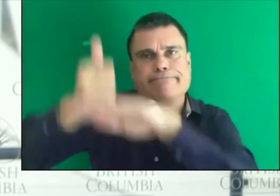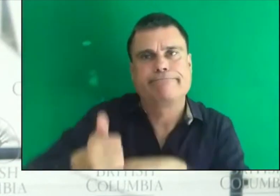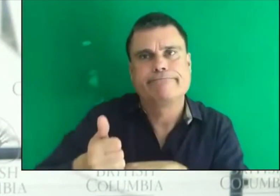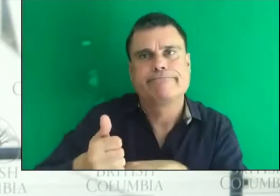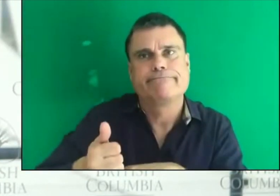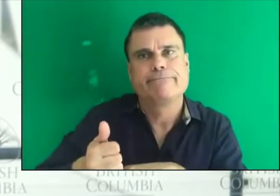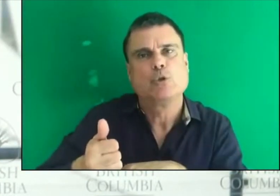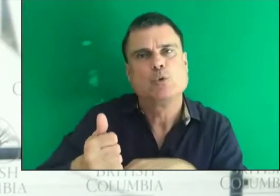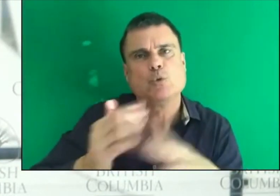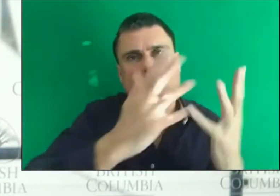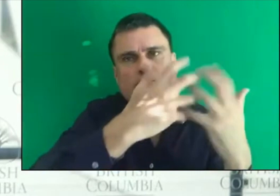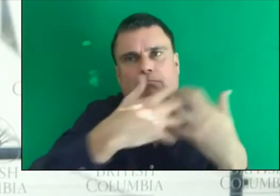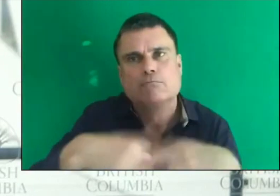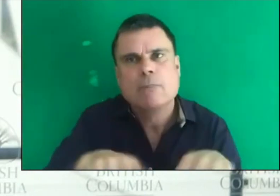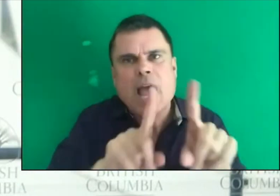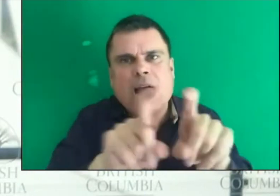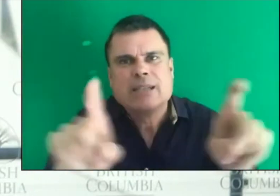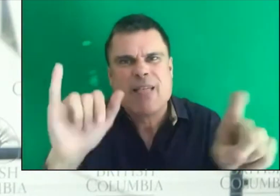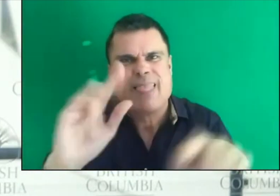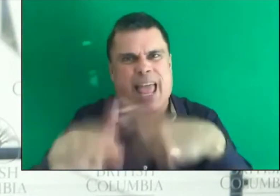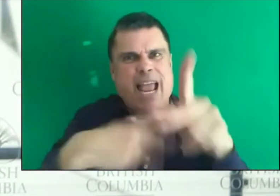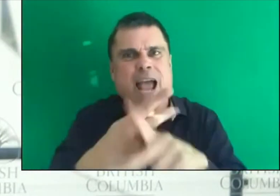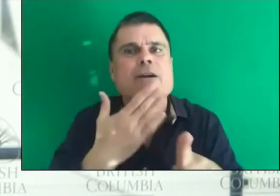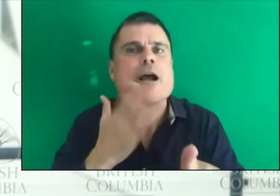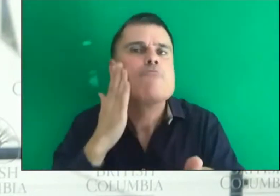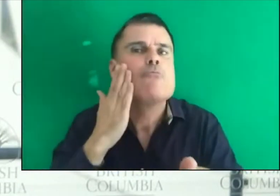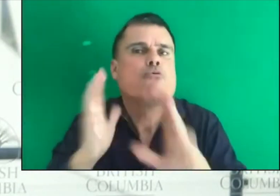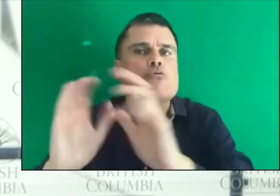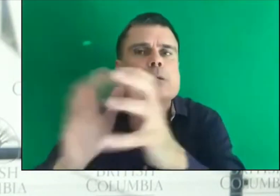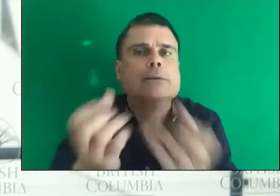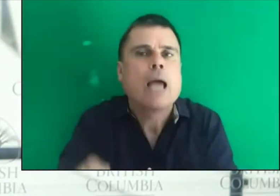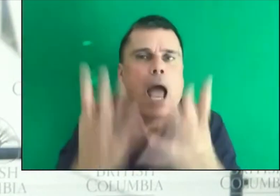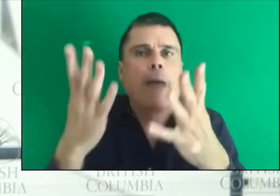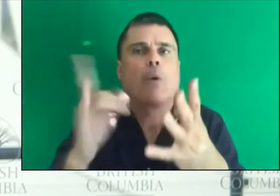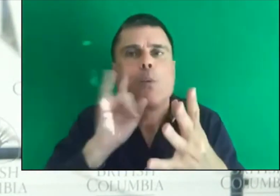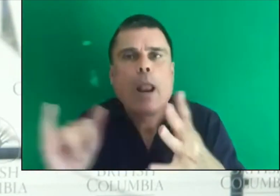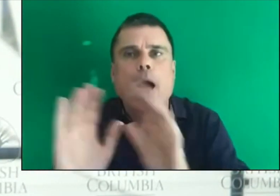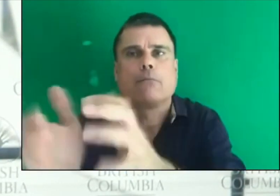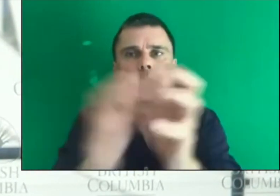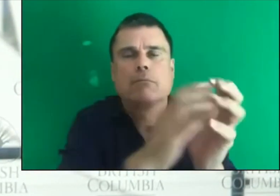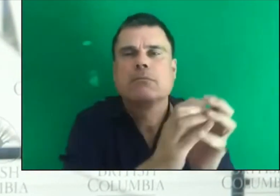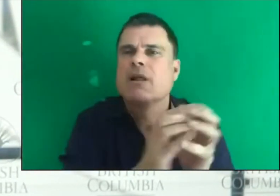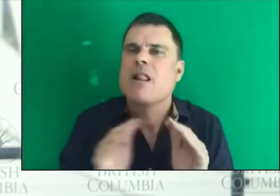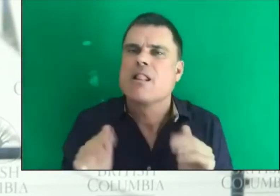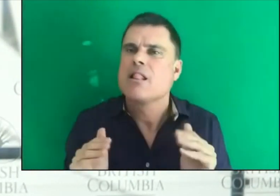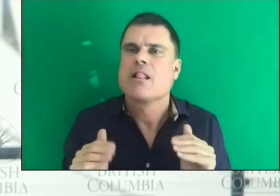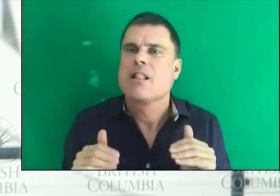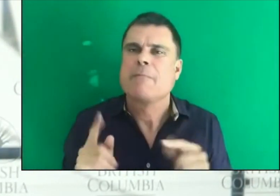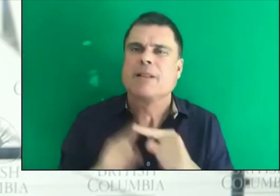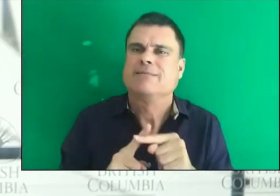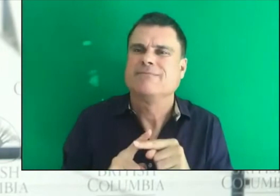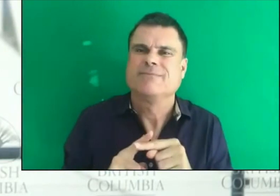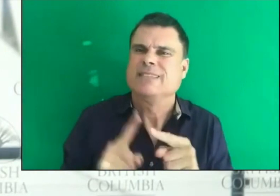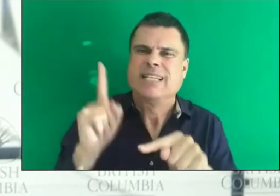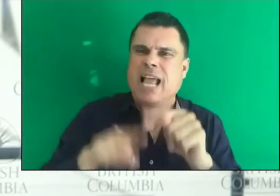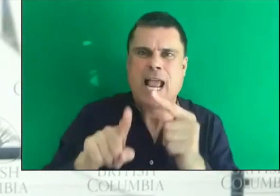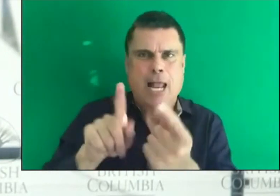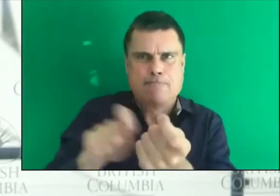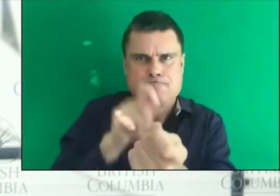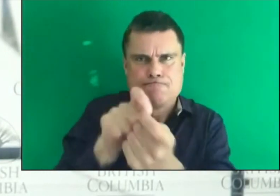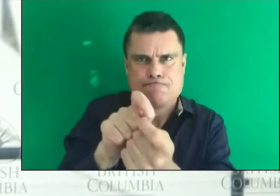So at this point, we do not have the capacity to add that information to each individual case report